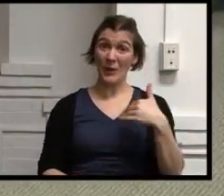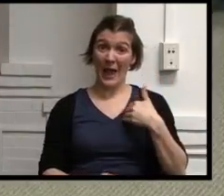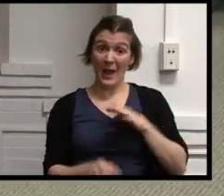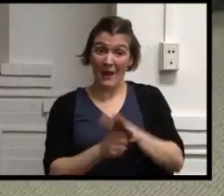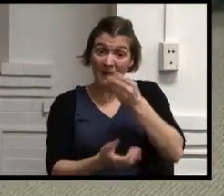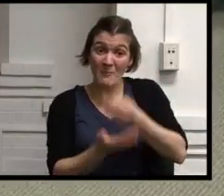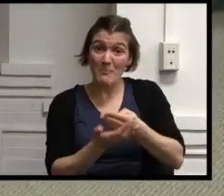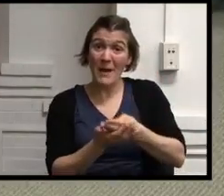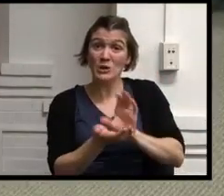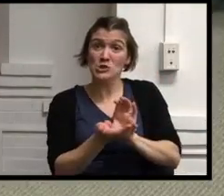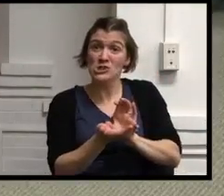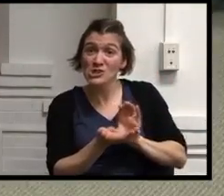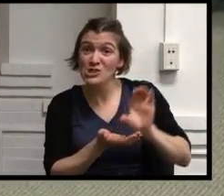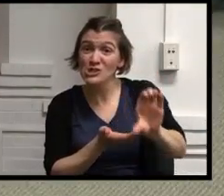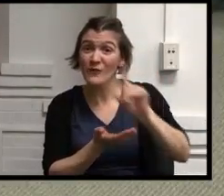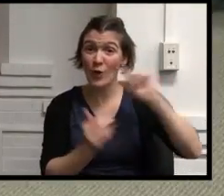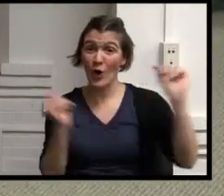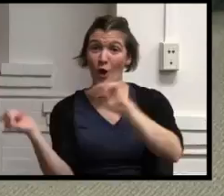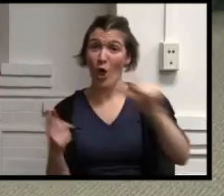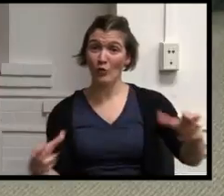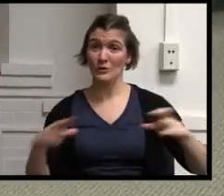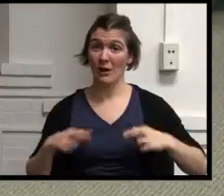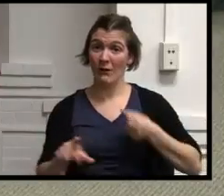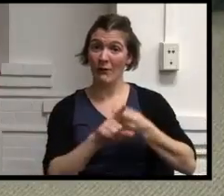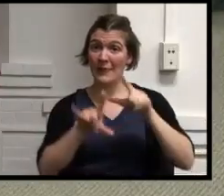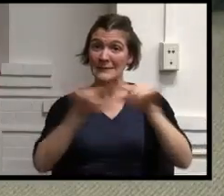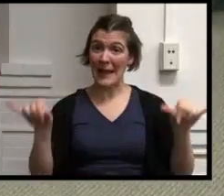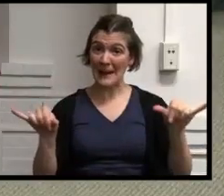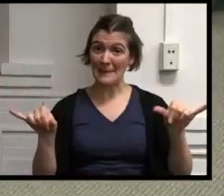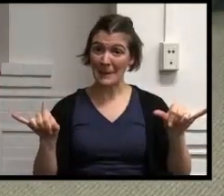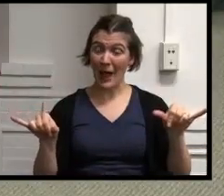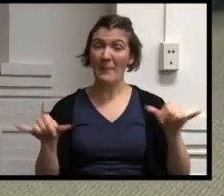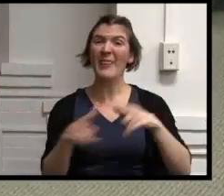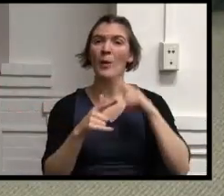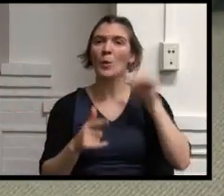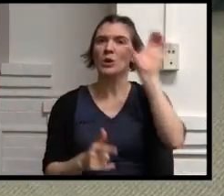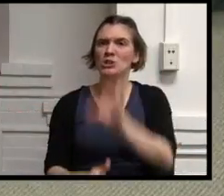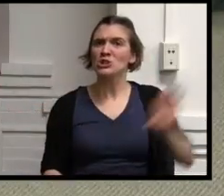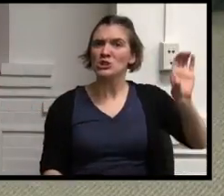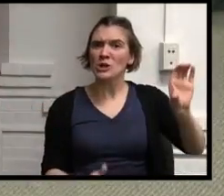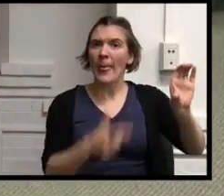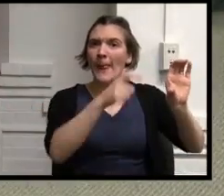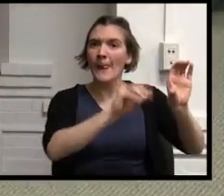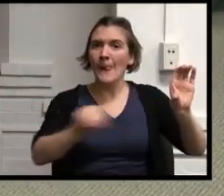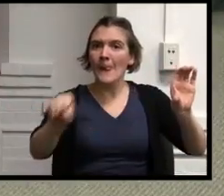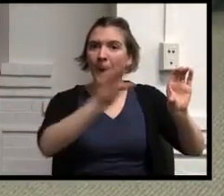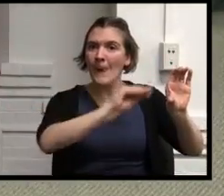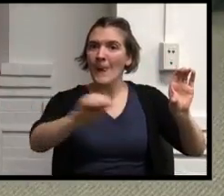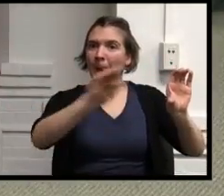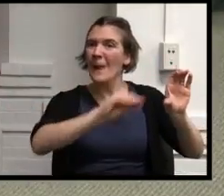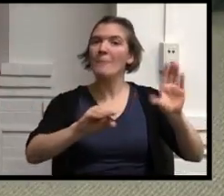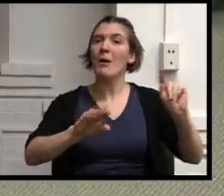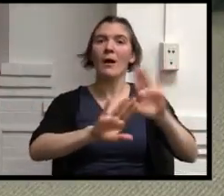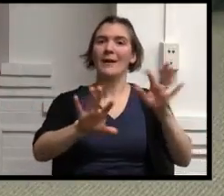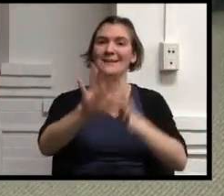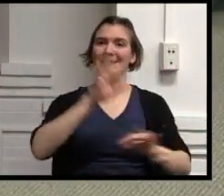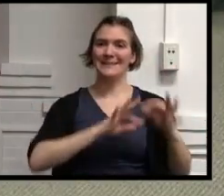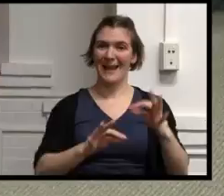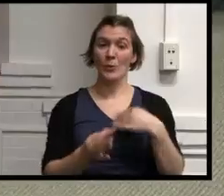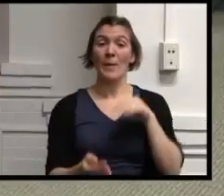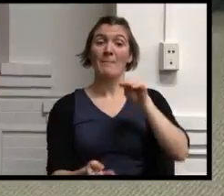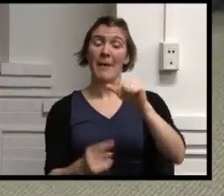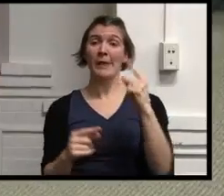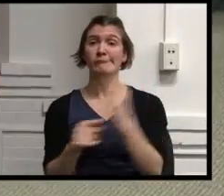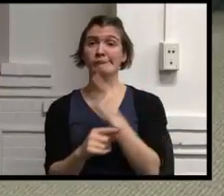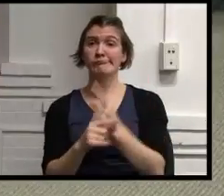fund it, then we would draw from it to pay those benefits on an annual basis. Instead, we fund the